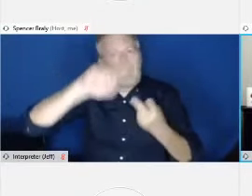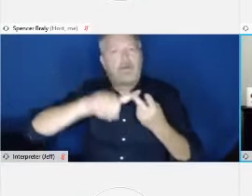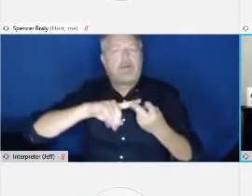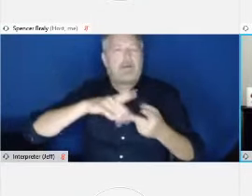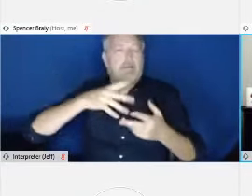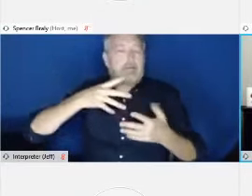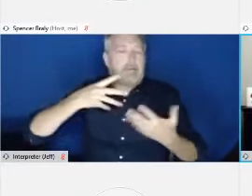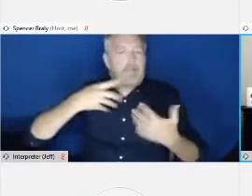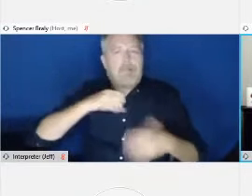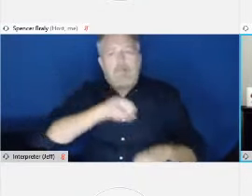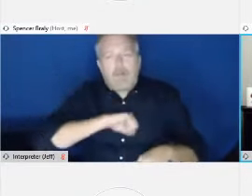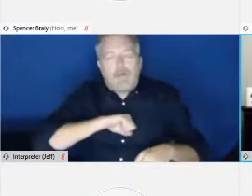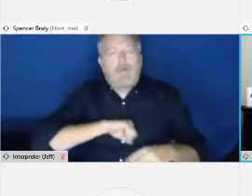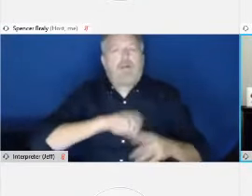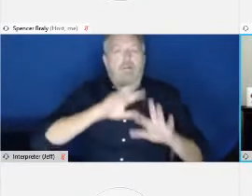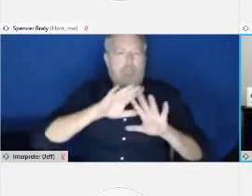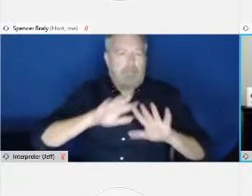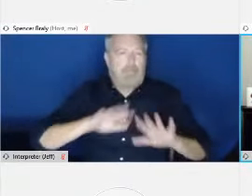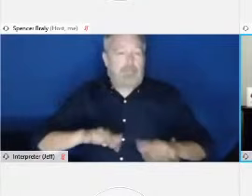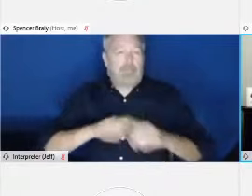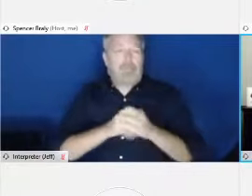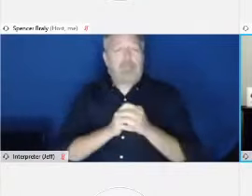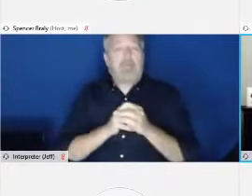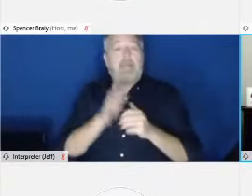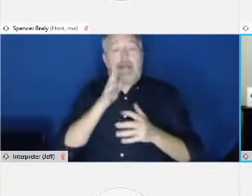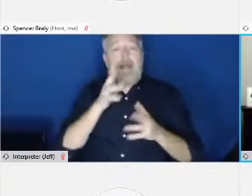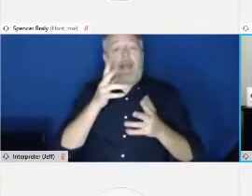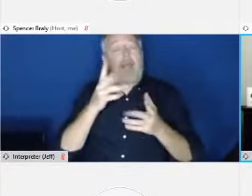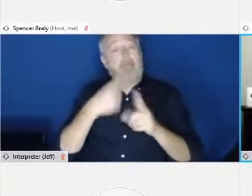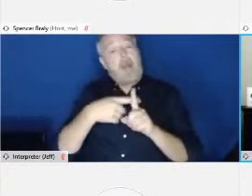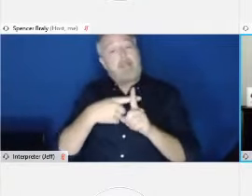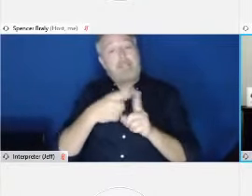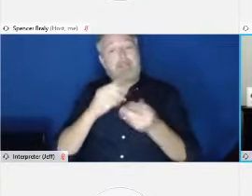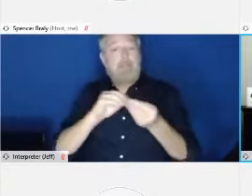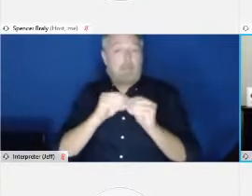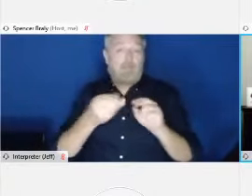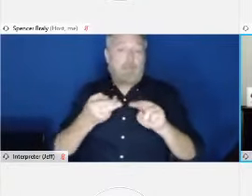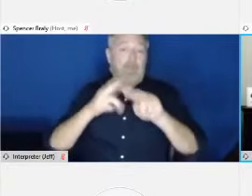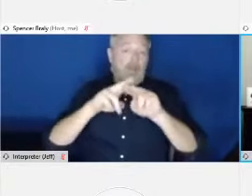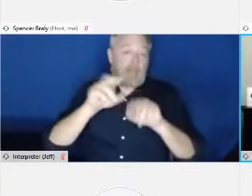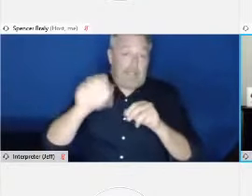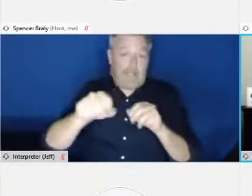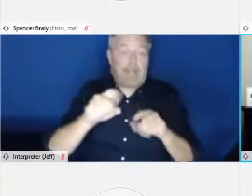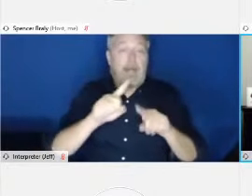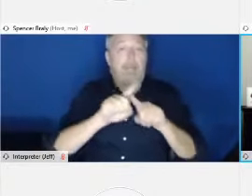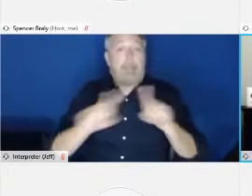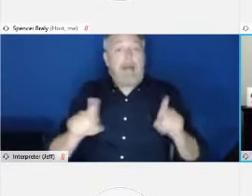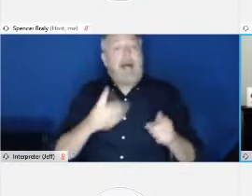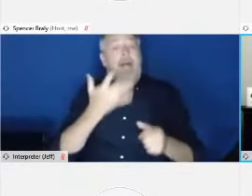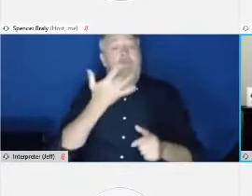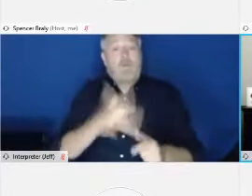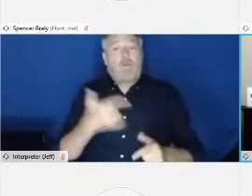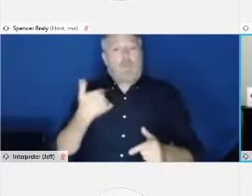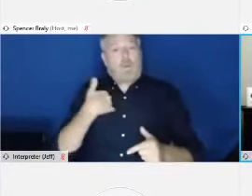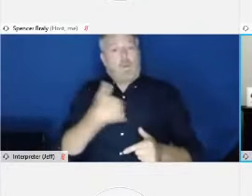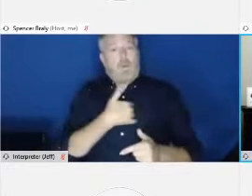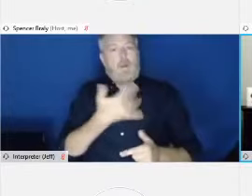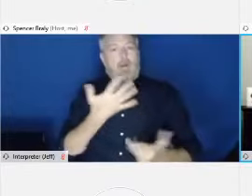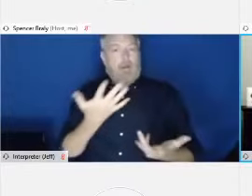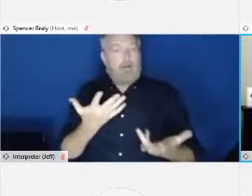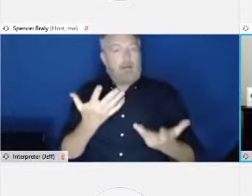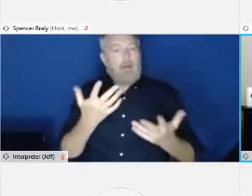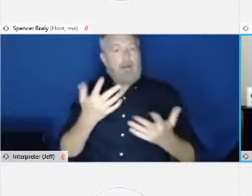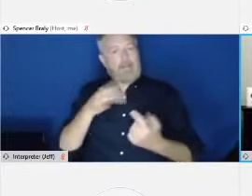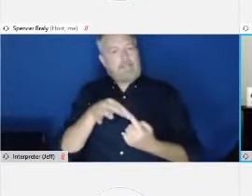an increase in positive cases. Fortunately, though, we are in a unique situation with